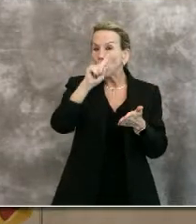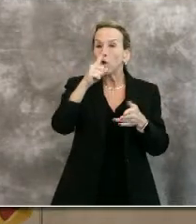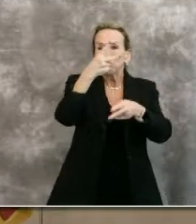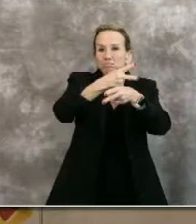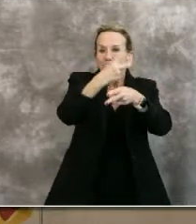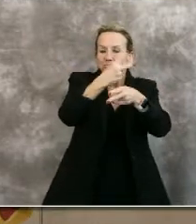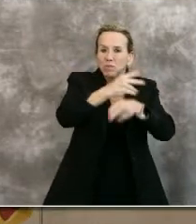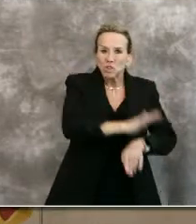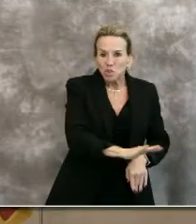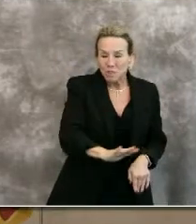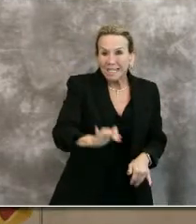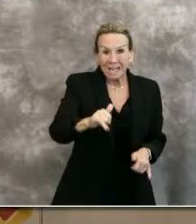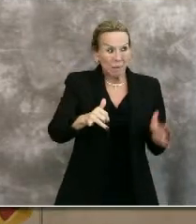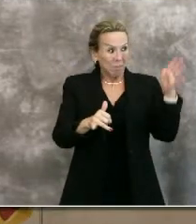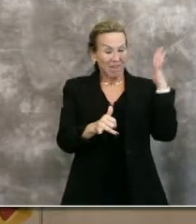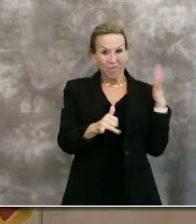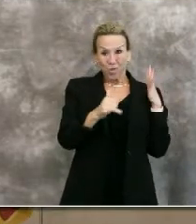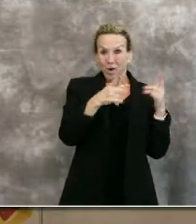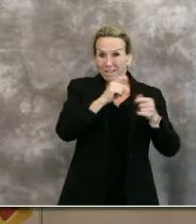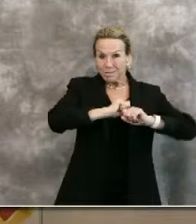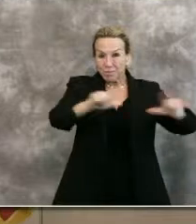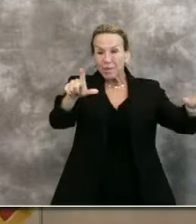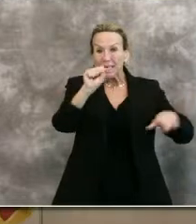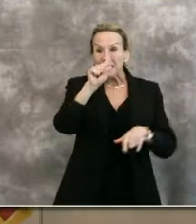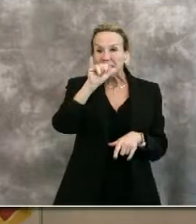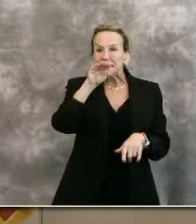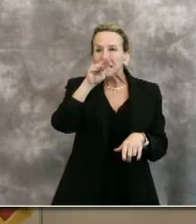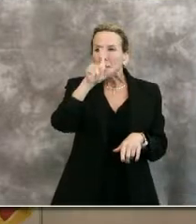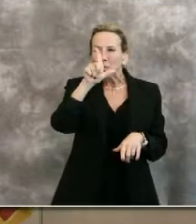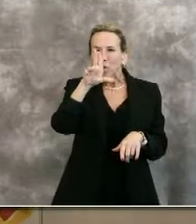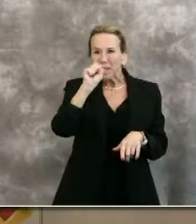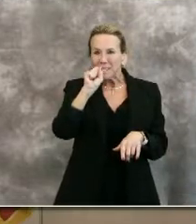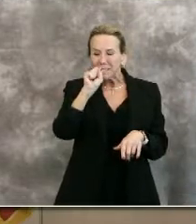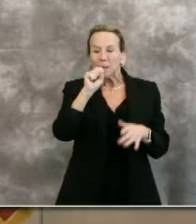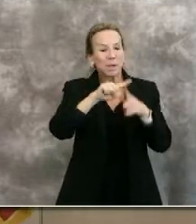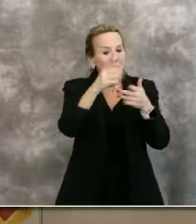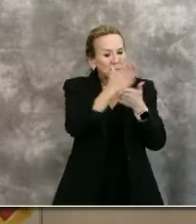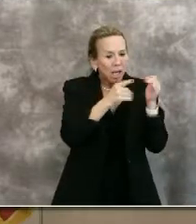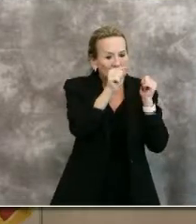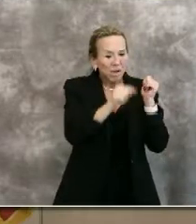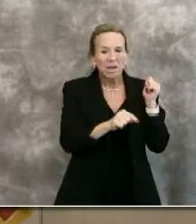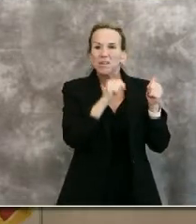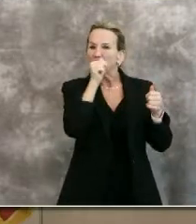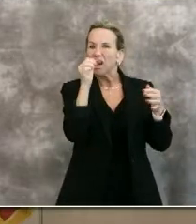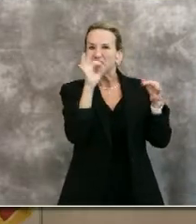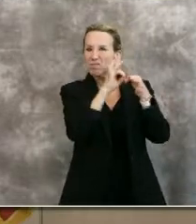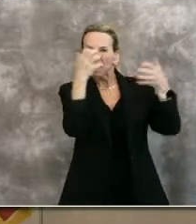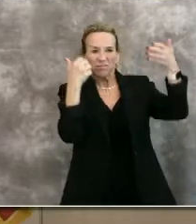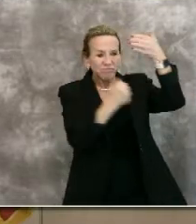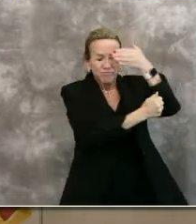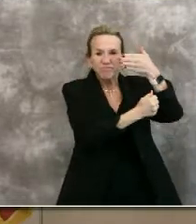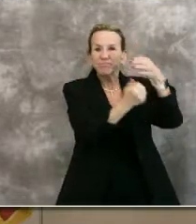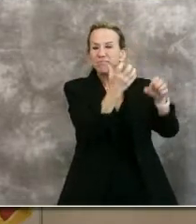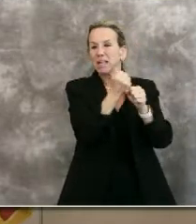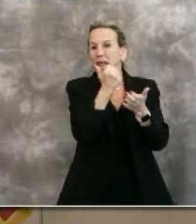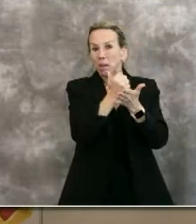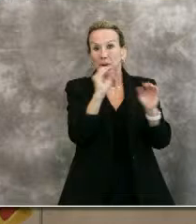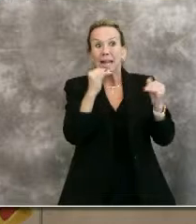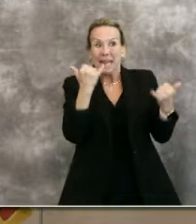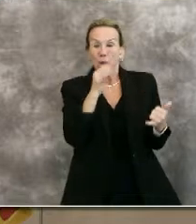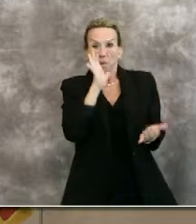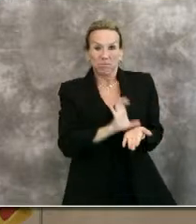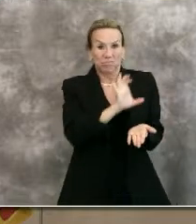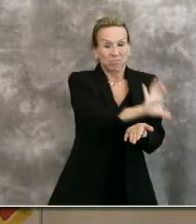out of the previous stimulus programs, performing coronavirus testing at schools, looking